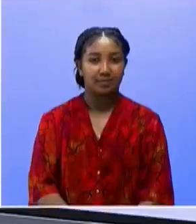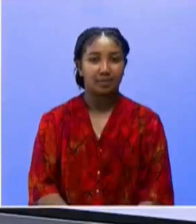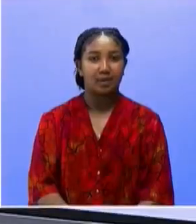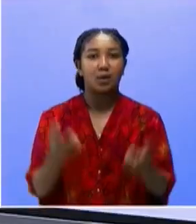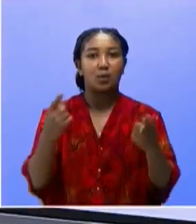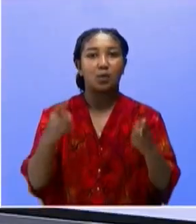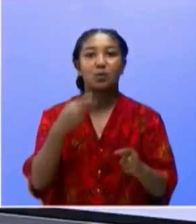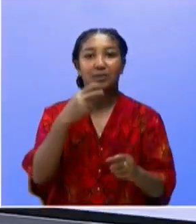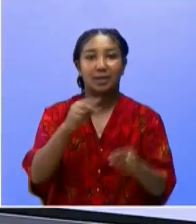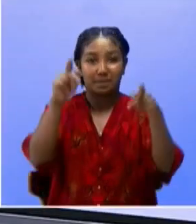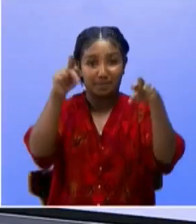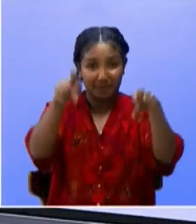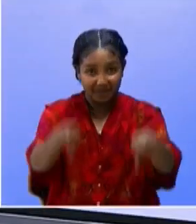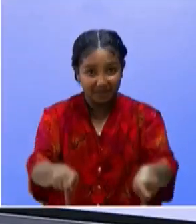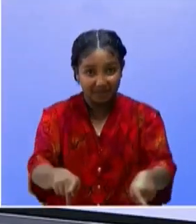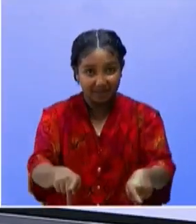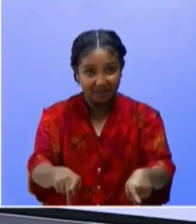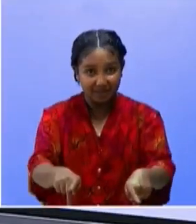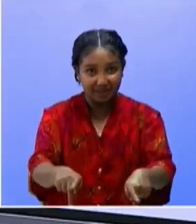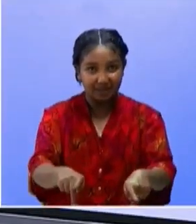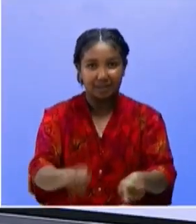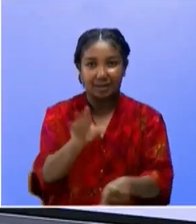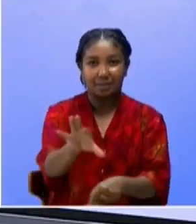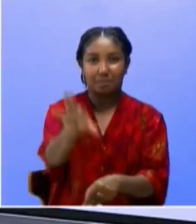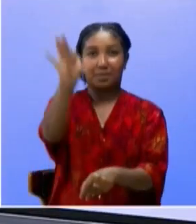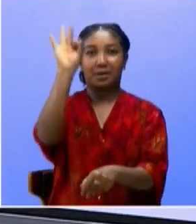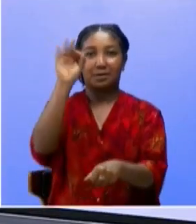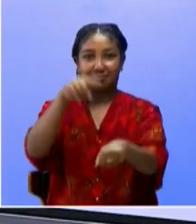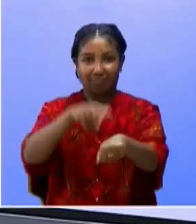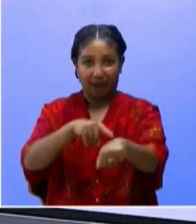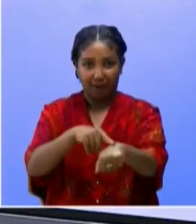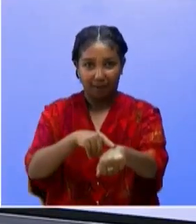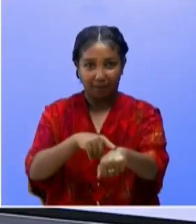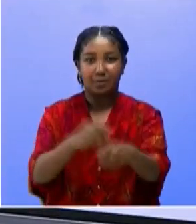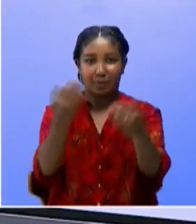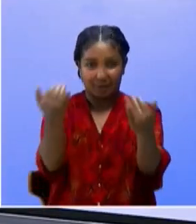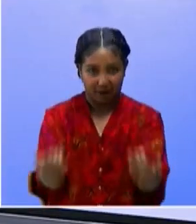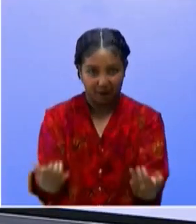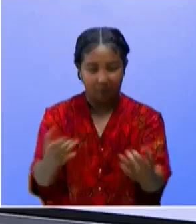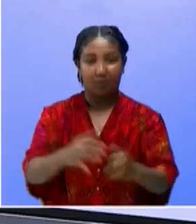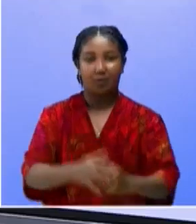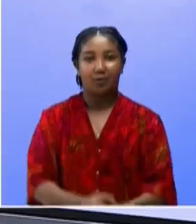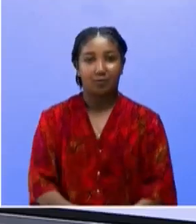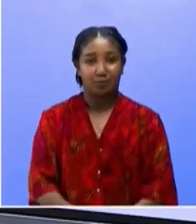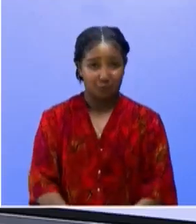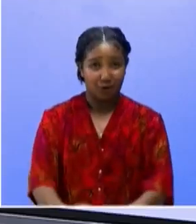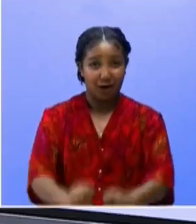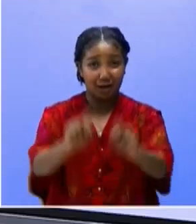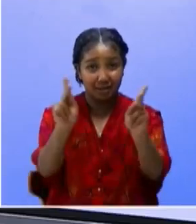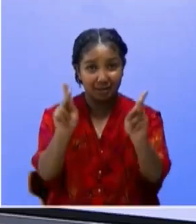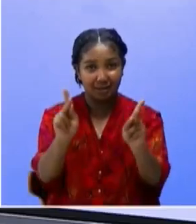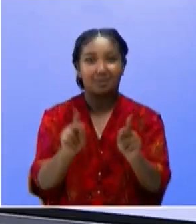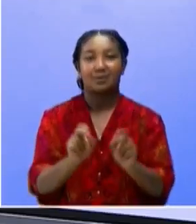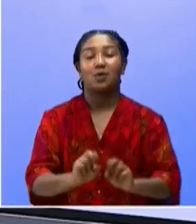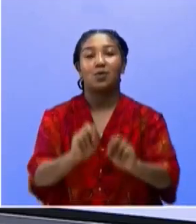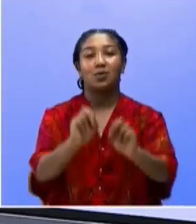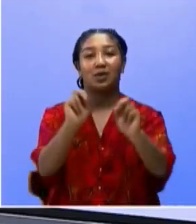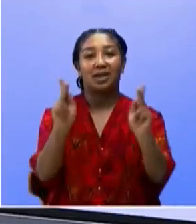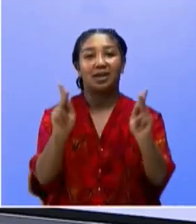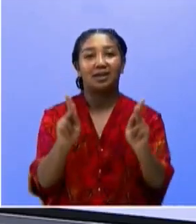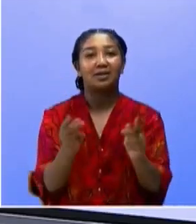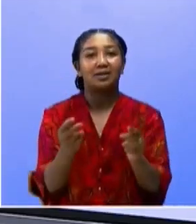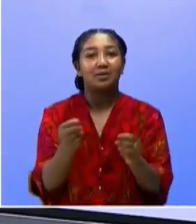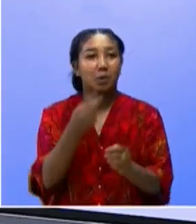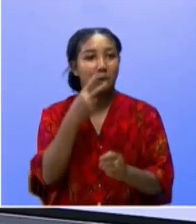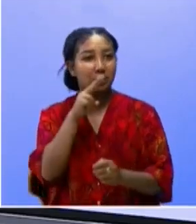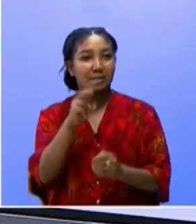When we say present, let's pick a point of time which is now. All right? Okay. When